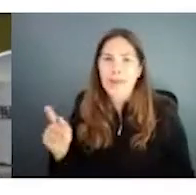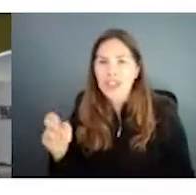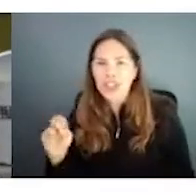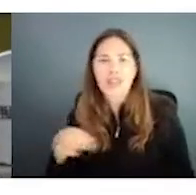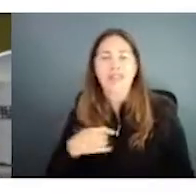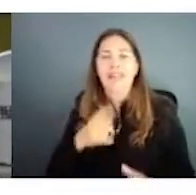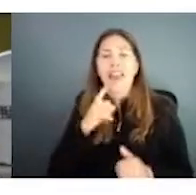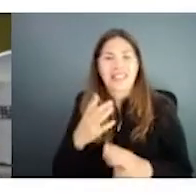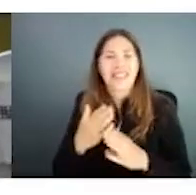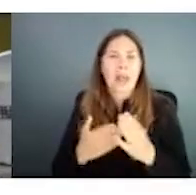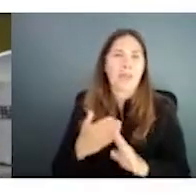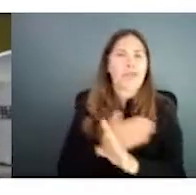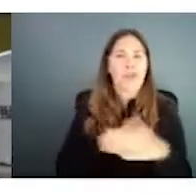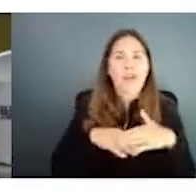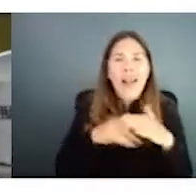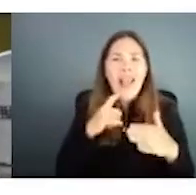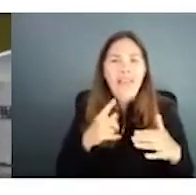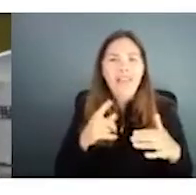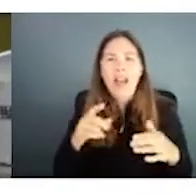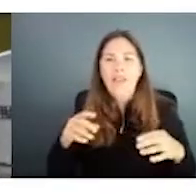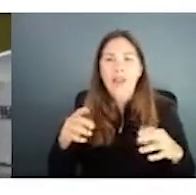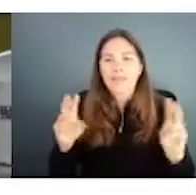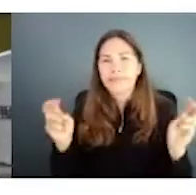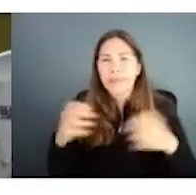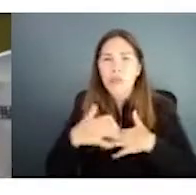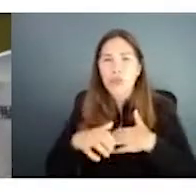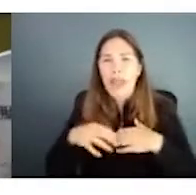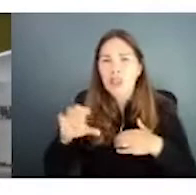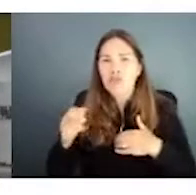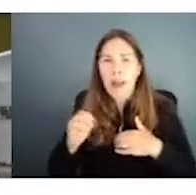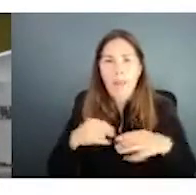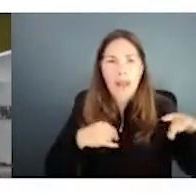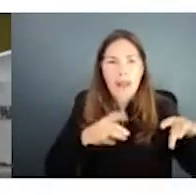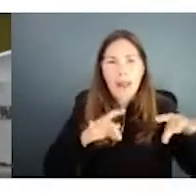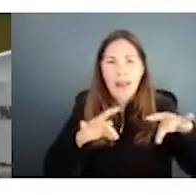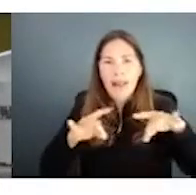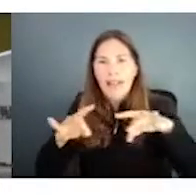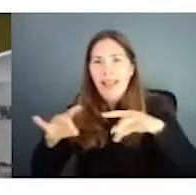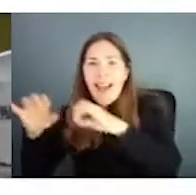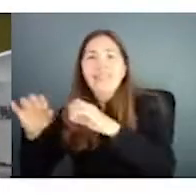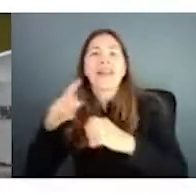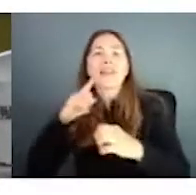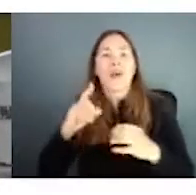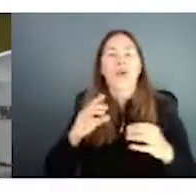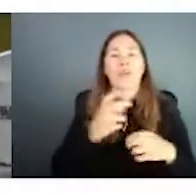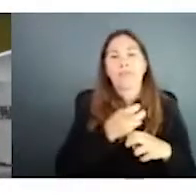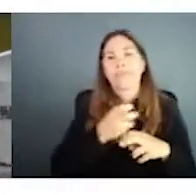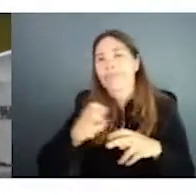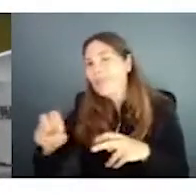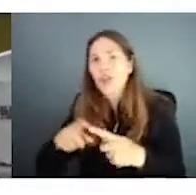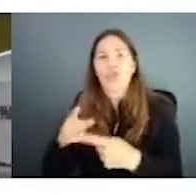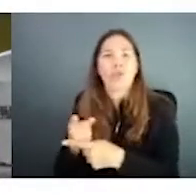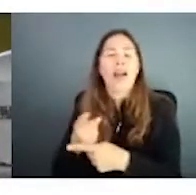the early ones, they'll have a breadcrumb for you. But more importantly, and this was something I was looking for